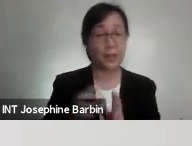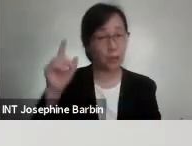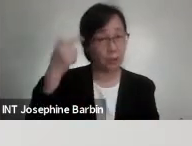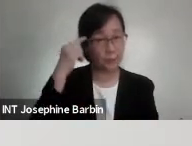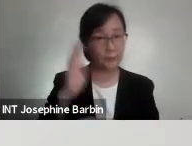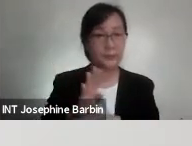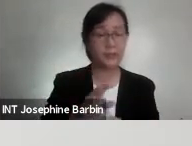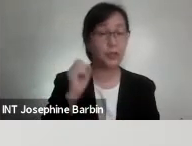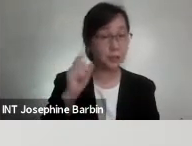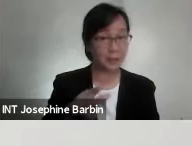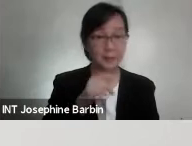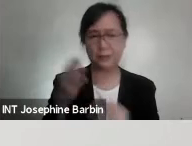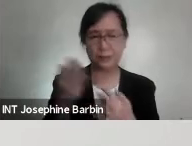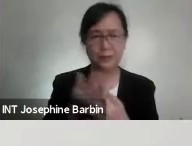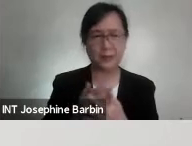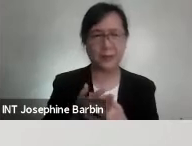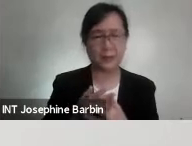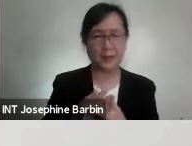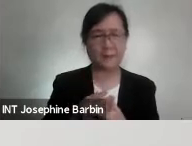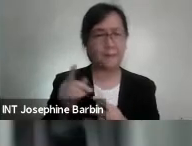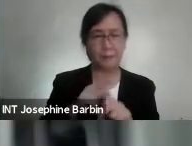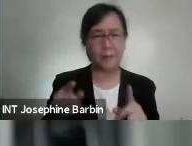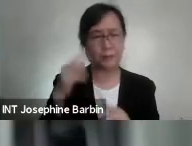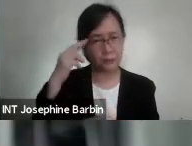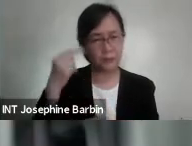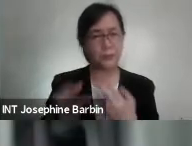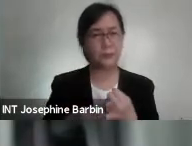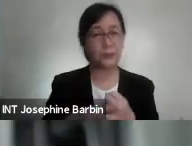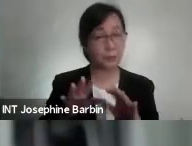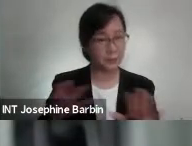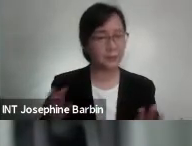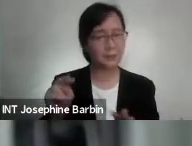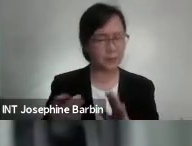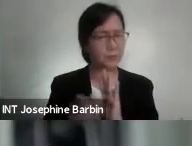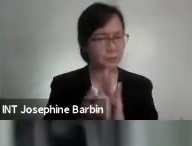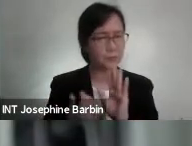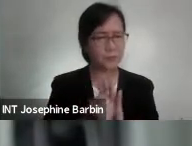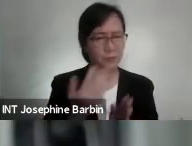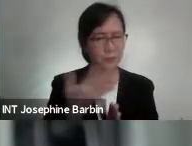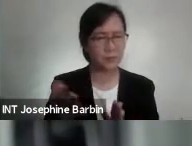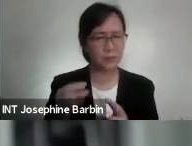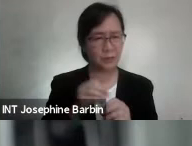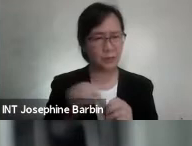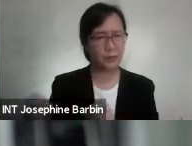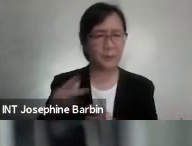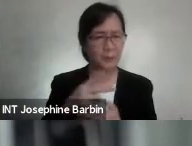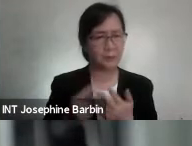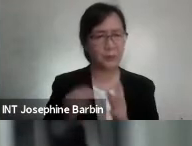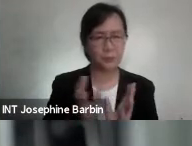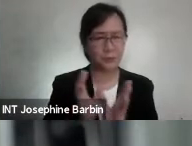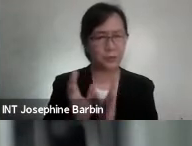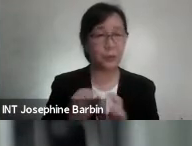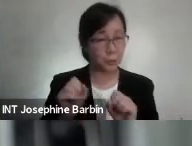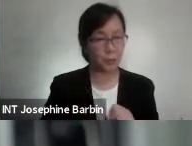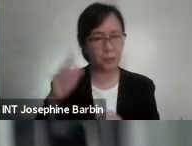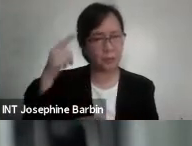sollten dies nicht verhindern, außer aus Gründen der Sicherheit. Children may need to prove who they are in order to be part of their community. So the